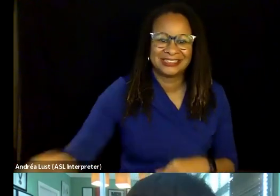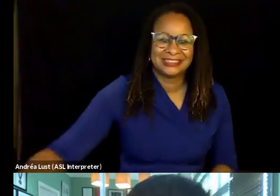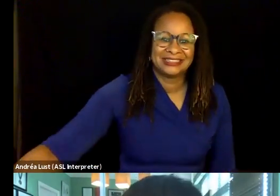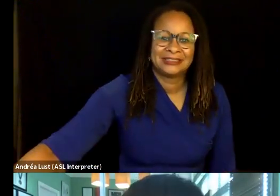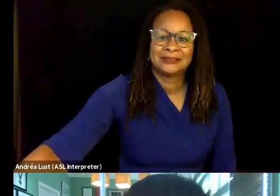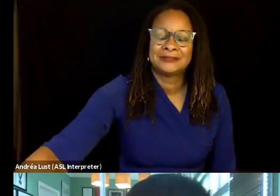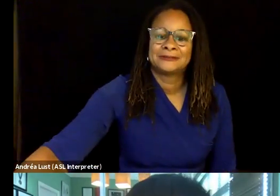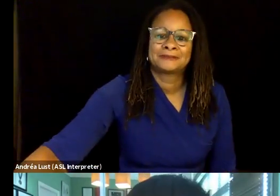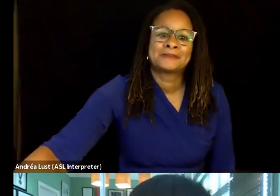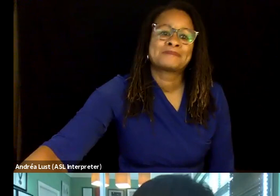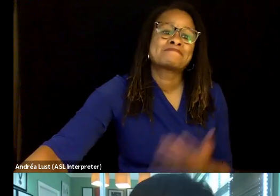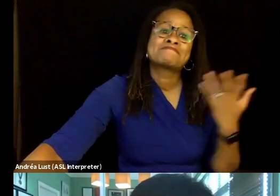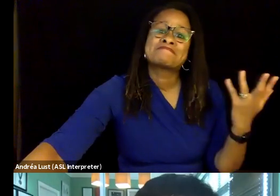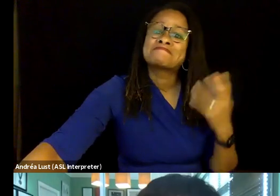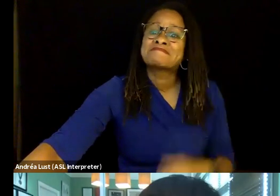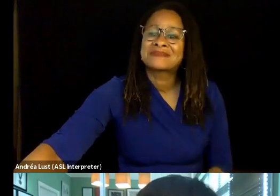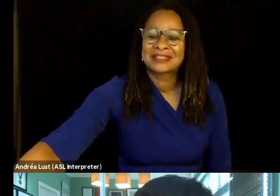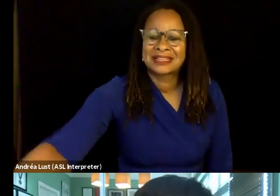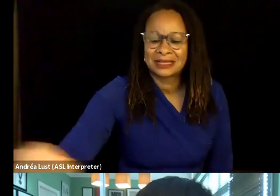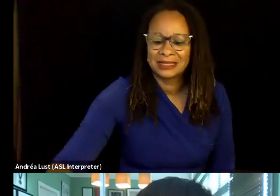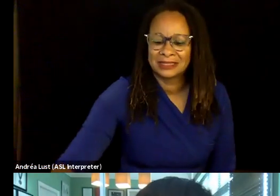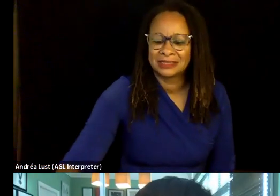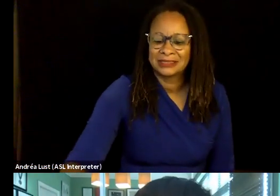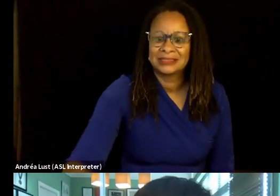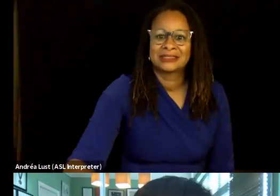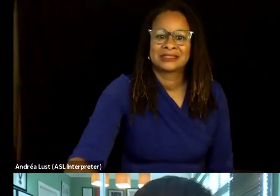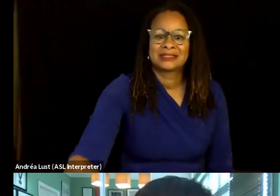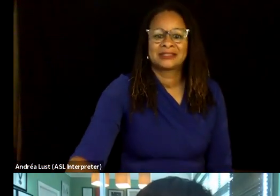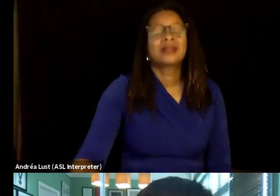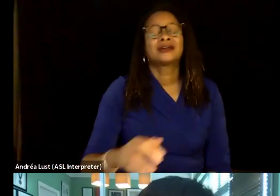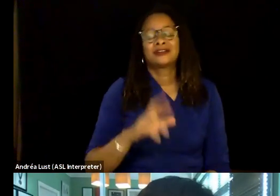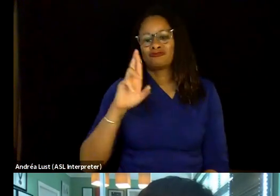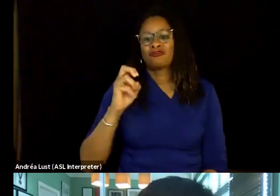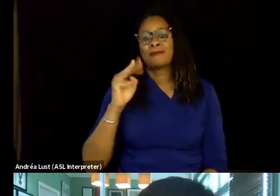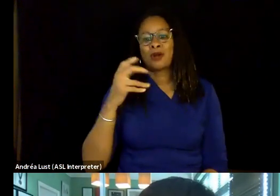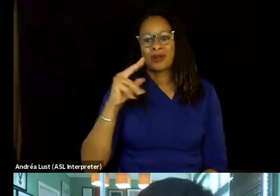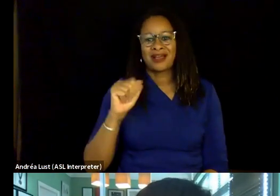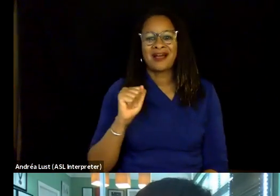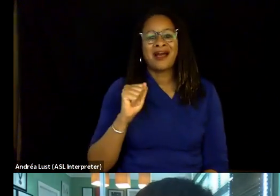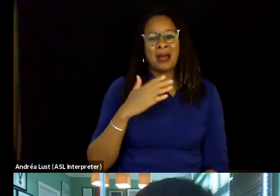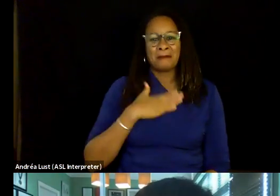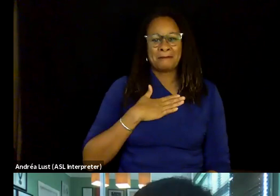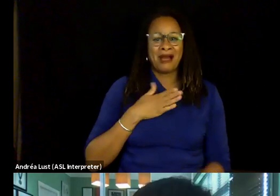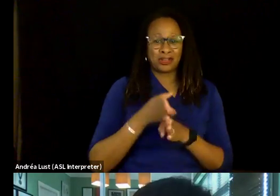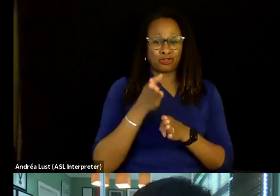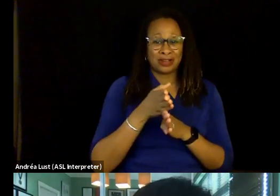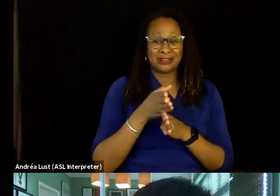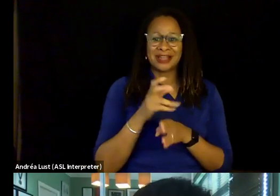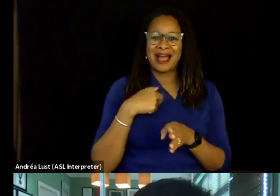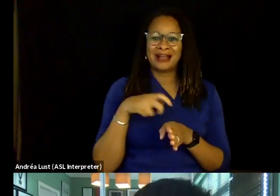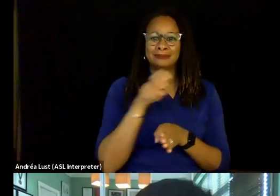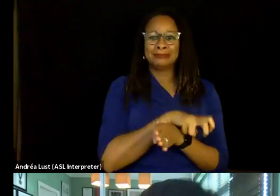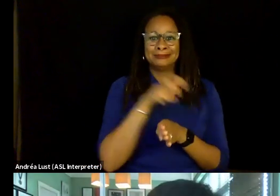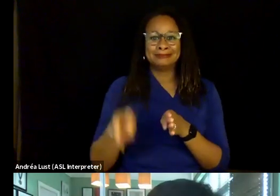What about you, Ramona? You know, I've spent my career, I actually go back and forth. So I do live in that in-between